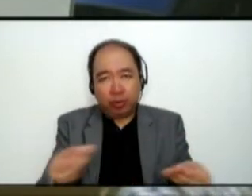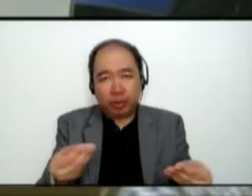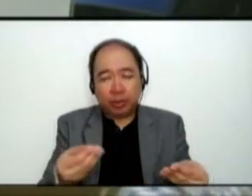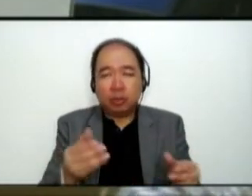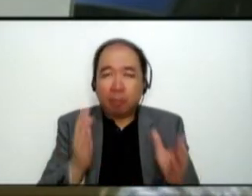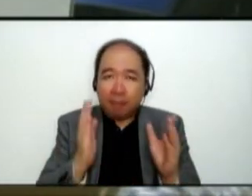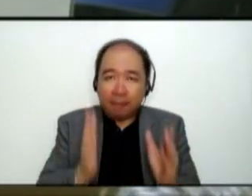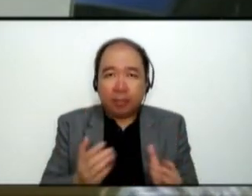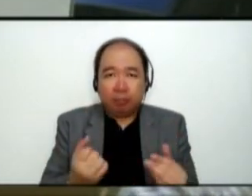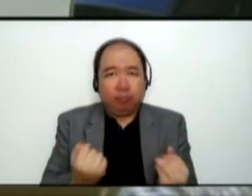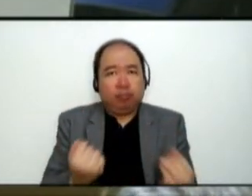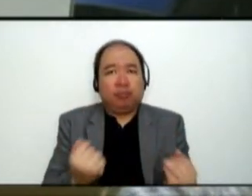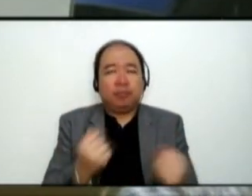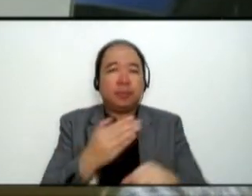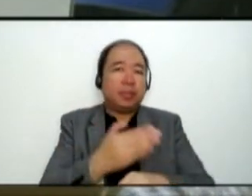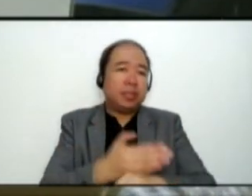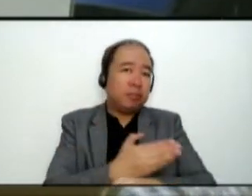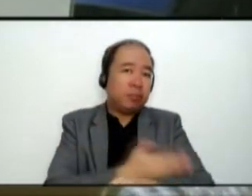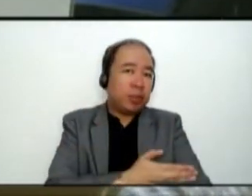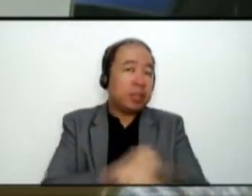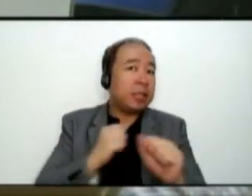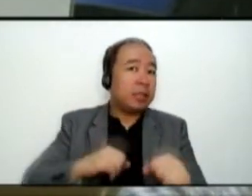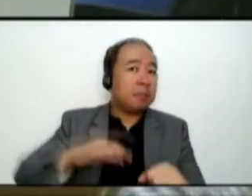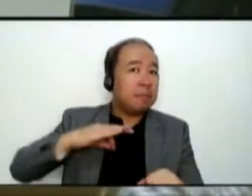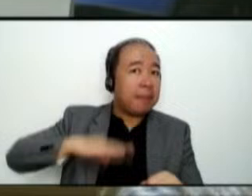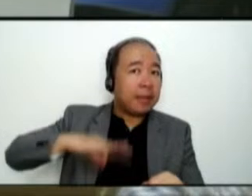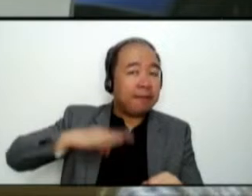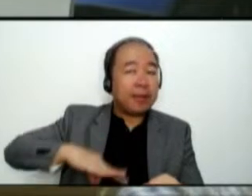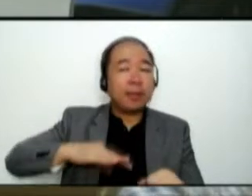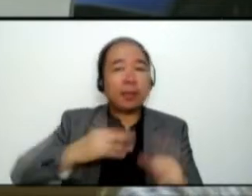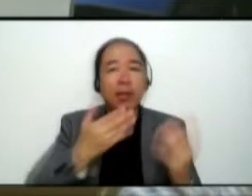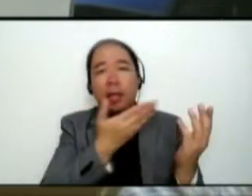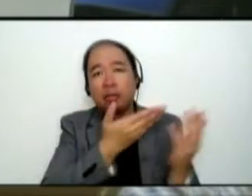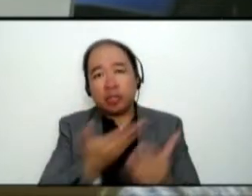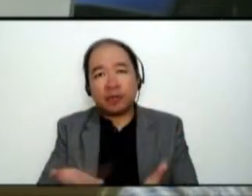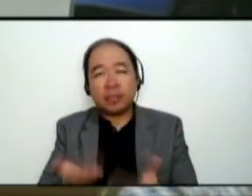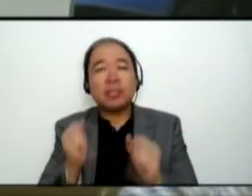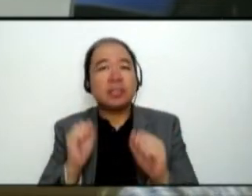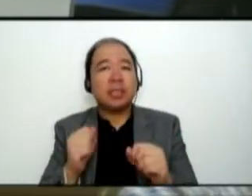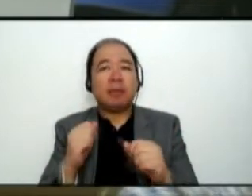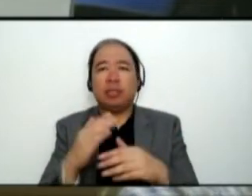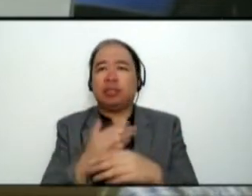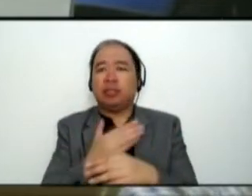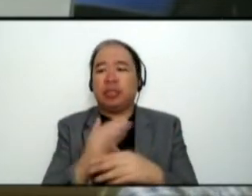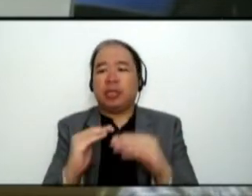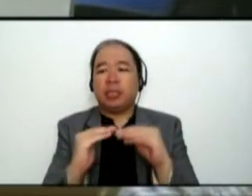strengthened so that benefits and services can be shared equitably.